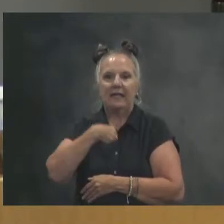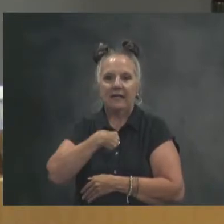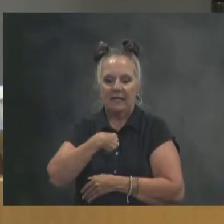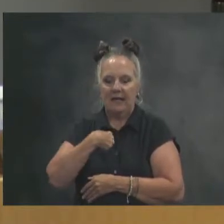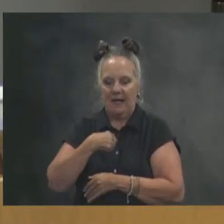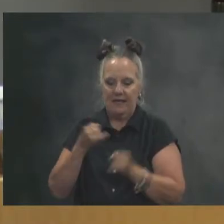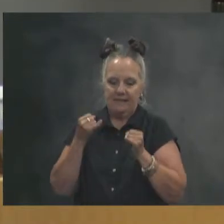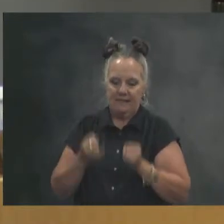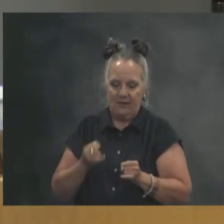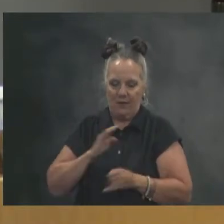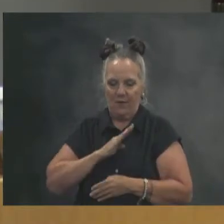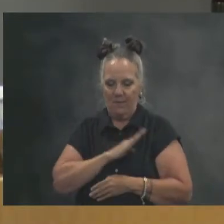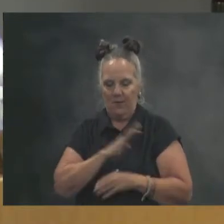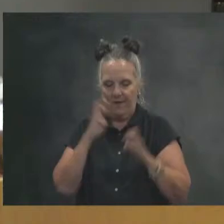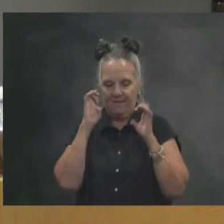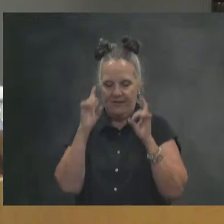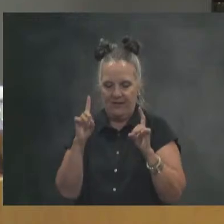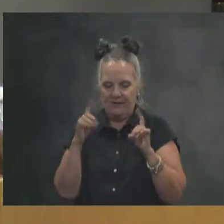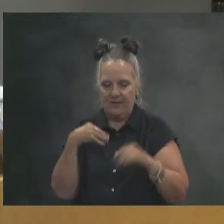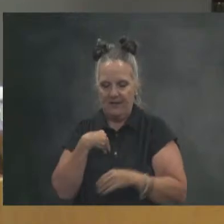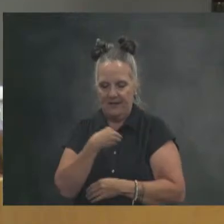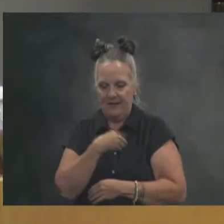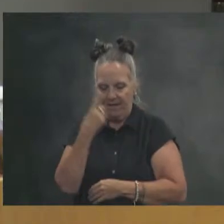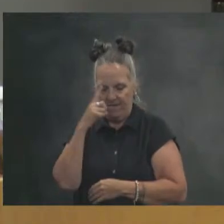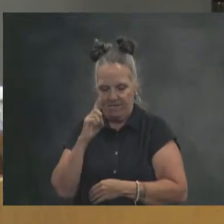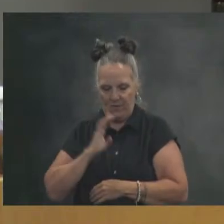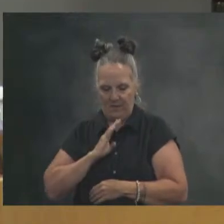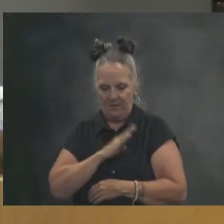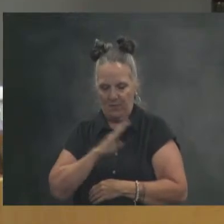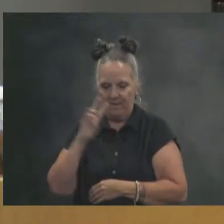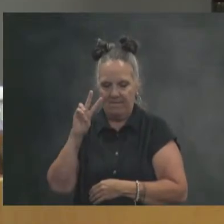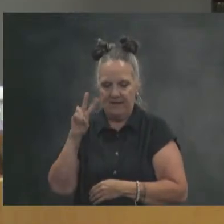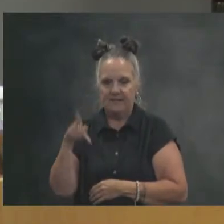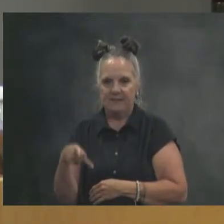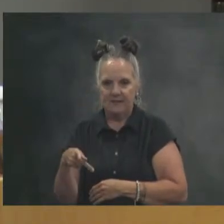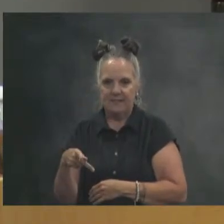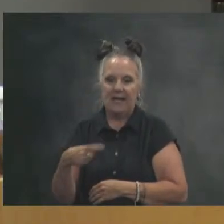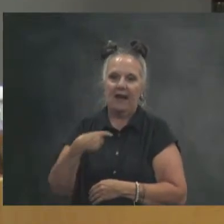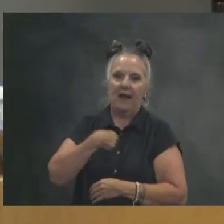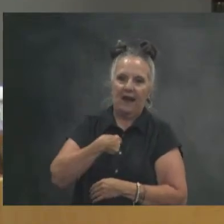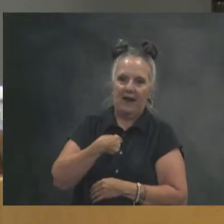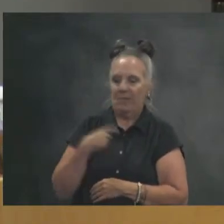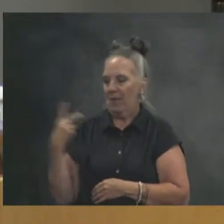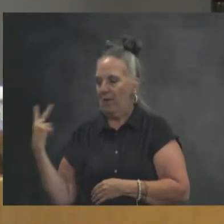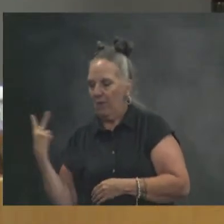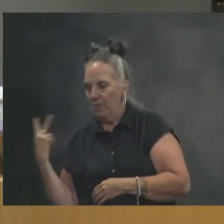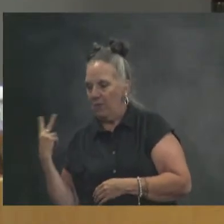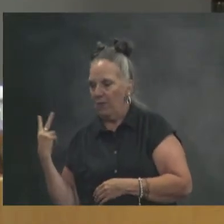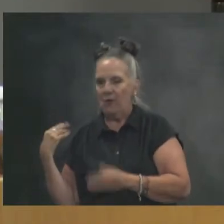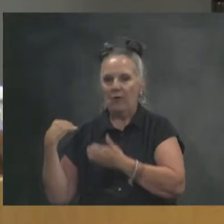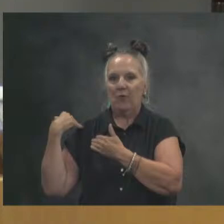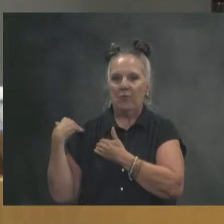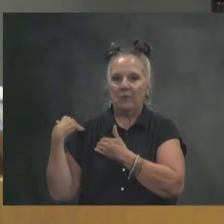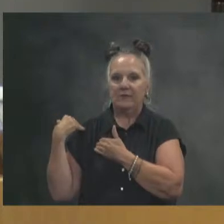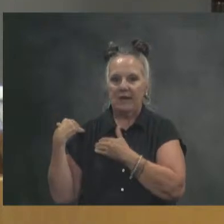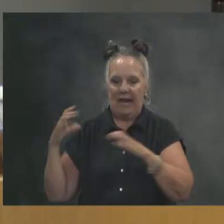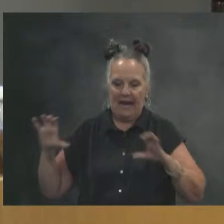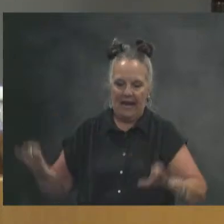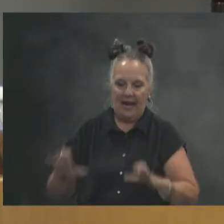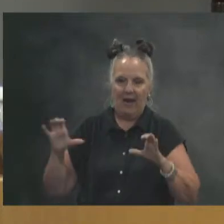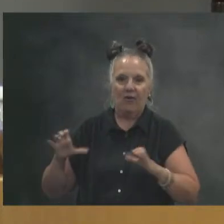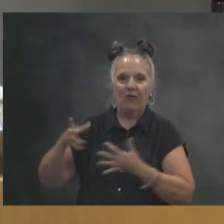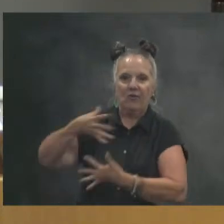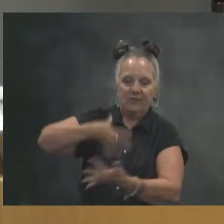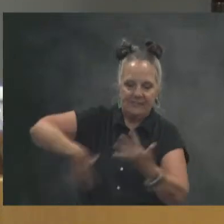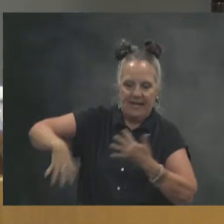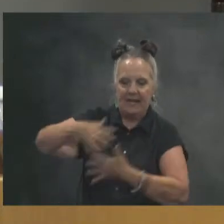as an individual Board of Education member, or the board vice president and I, are responsible for the alleged actions surrounding